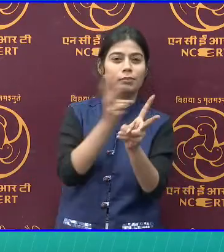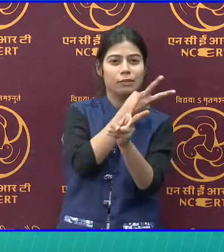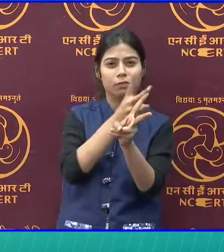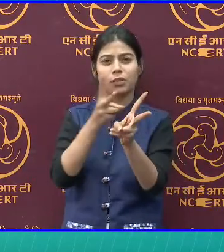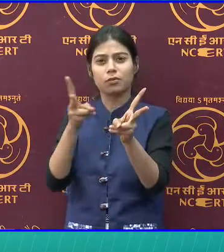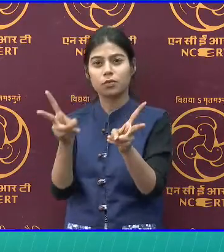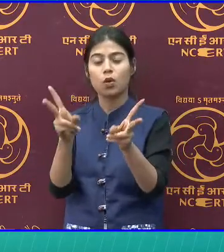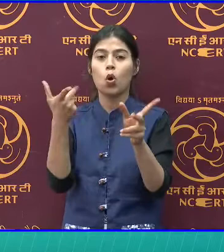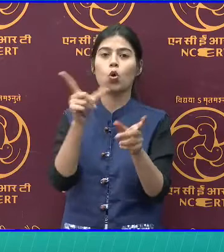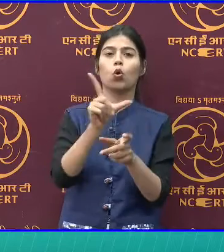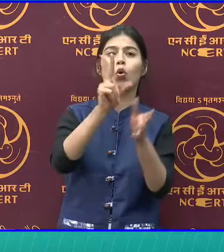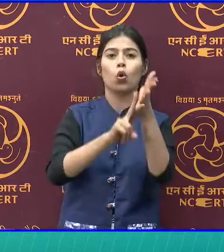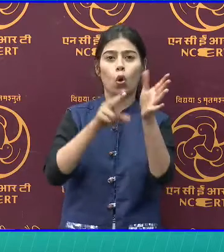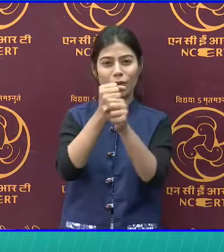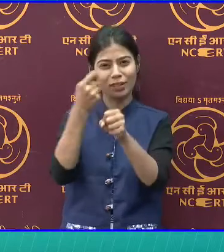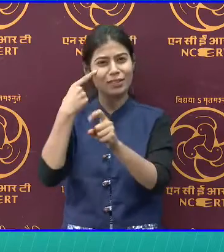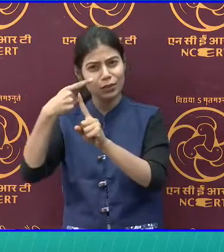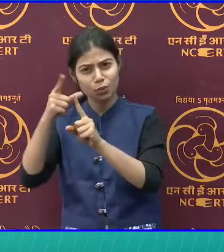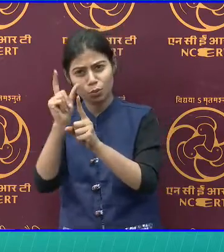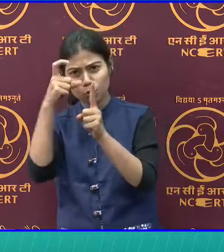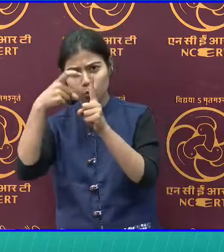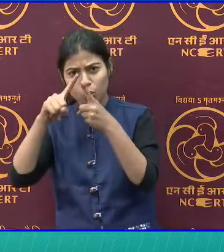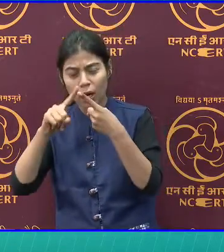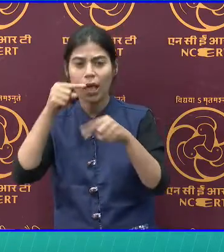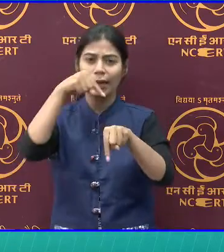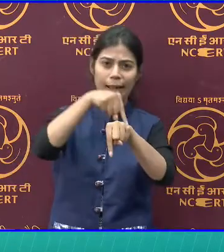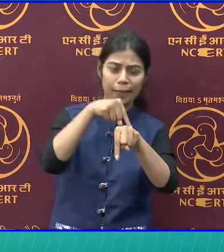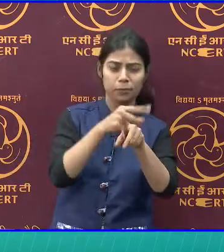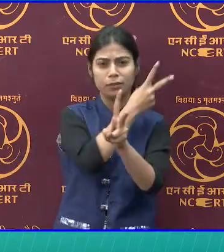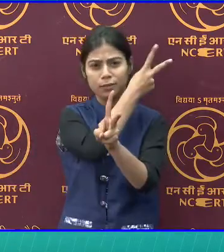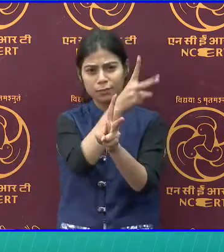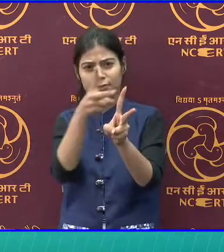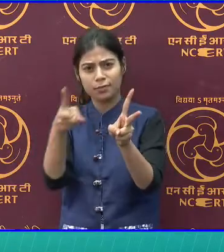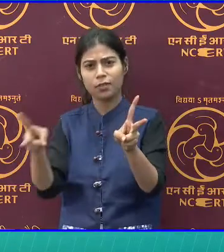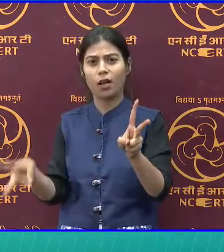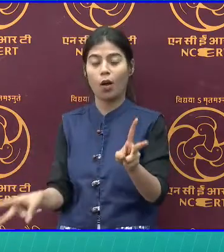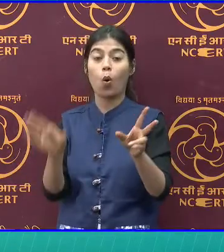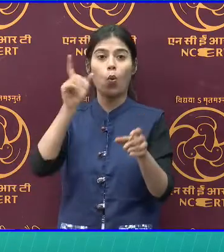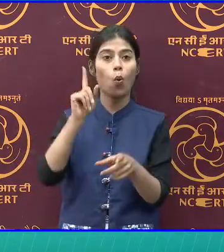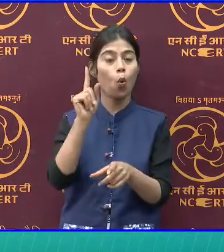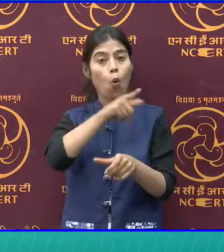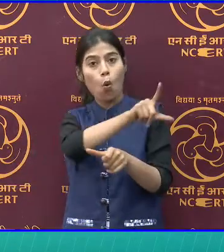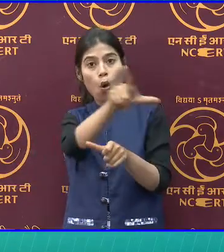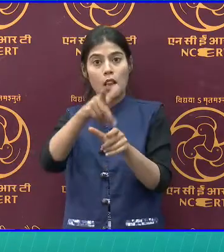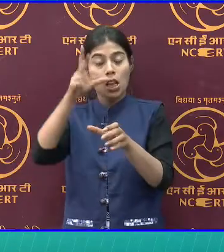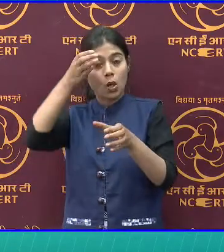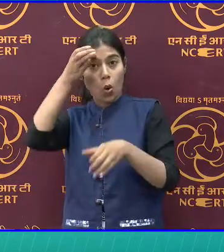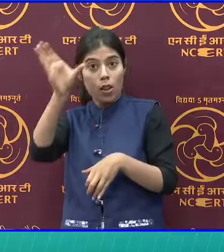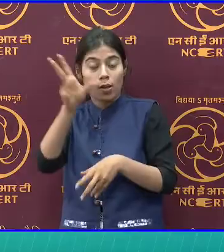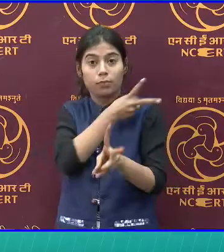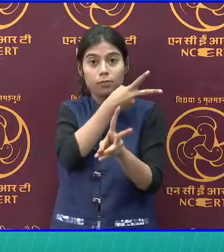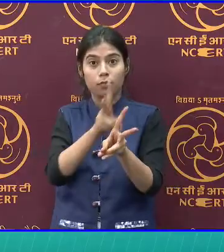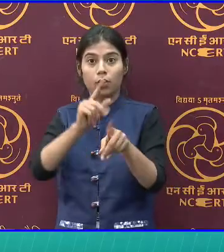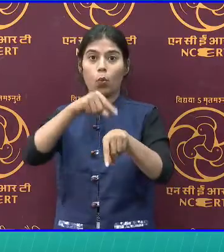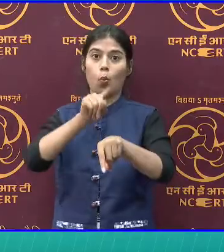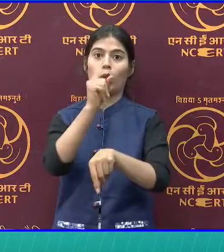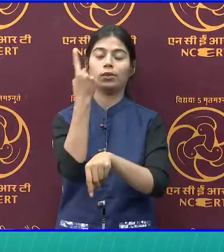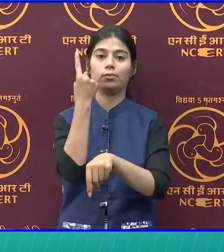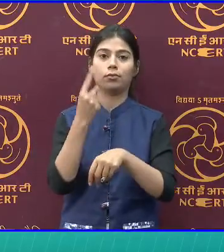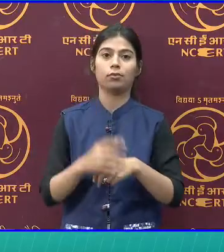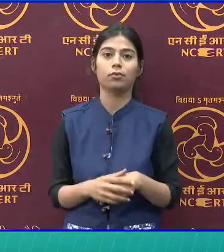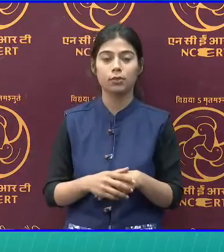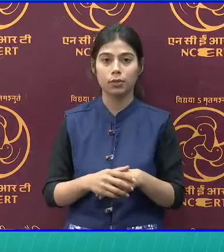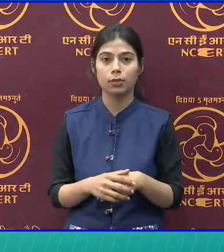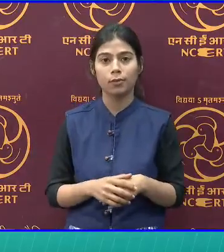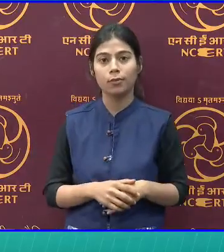latitude, dateline, the timing. So all those concepts are introduced in the first theme. Right. Okay,